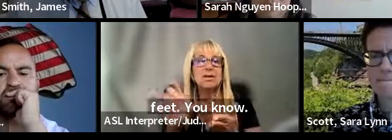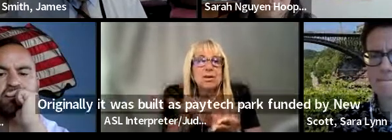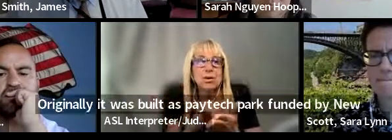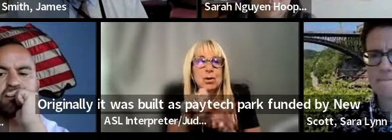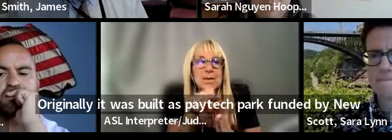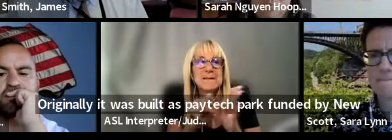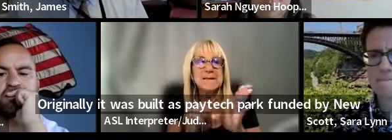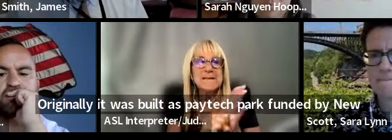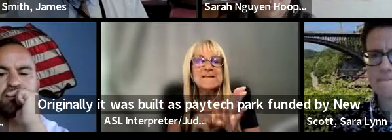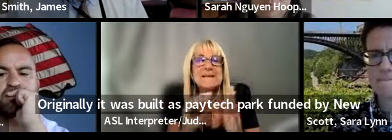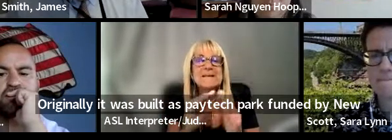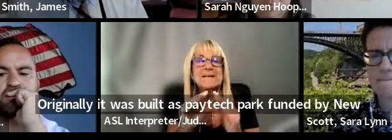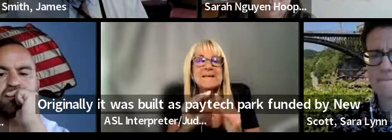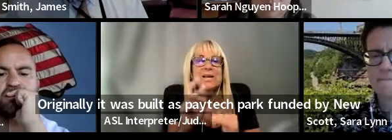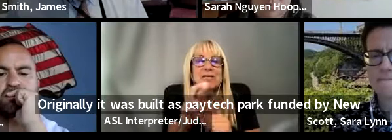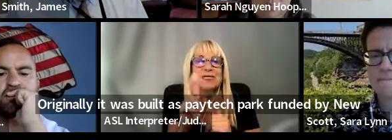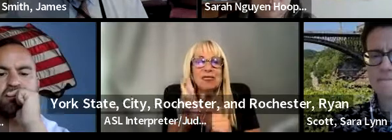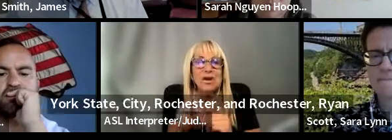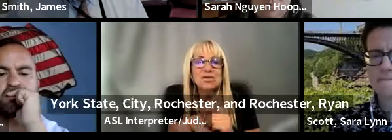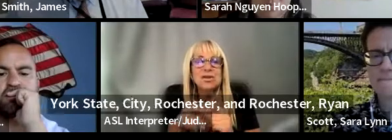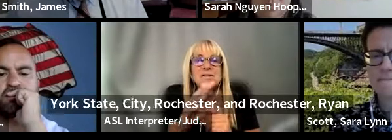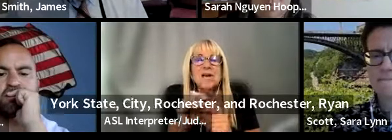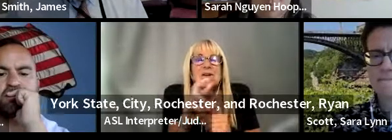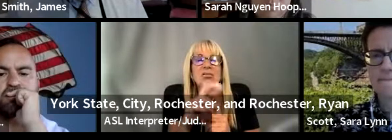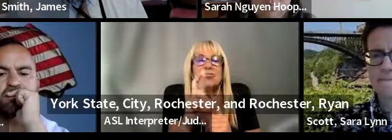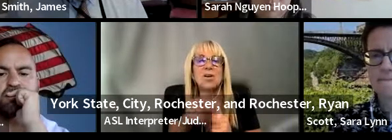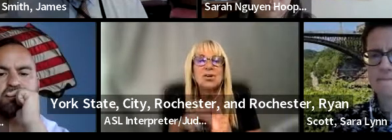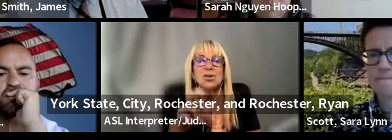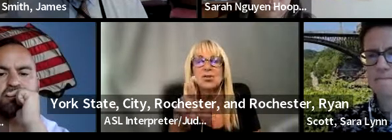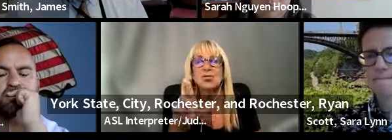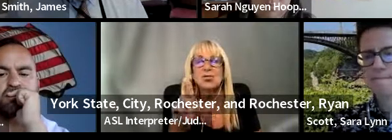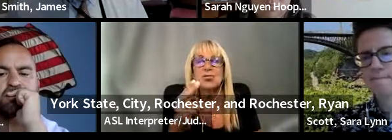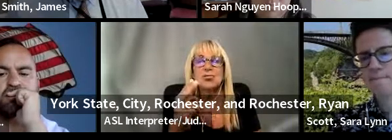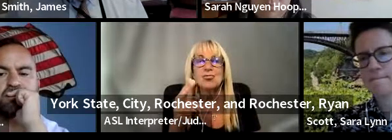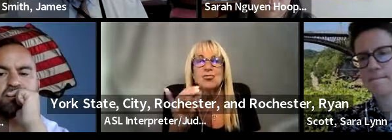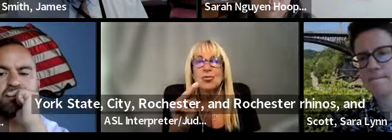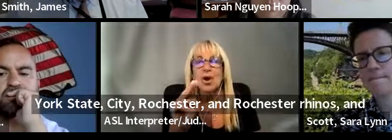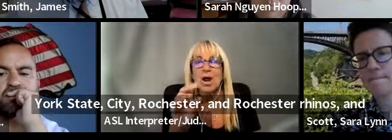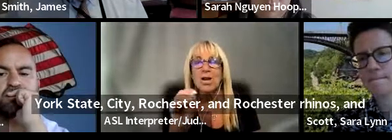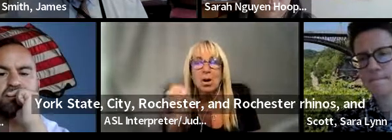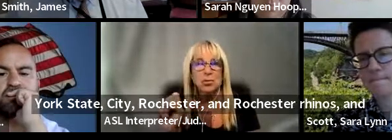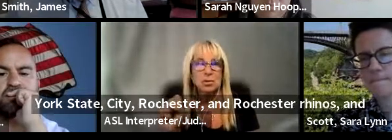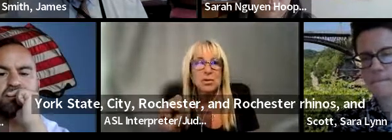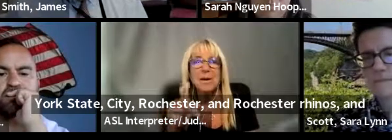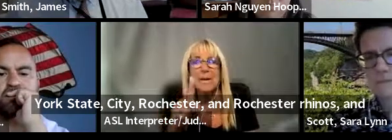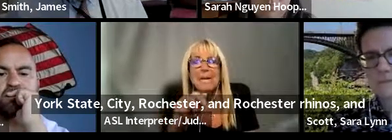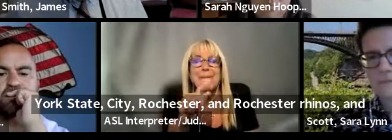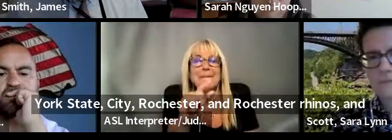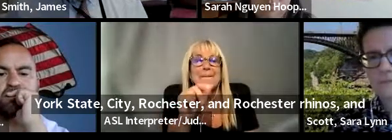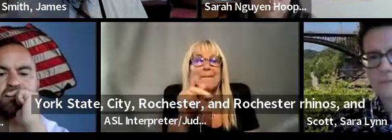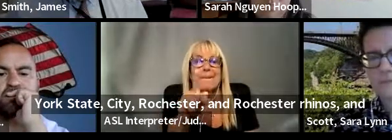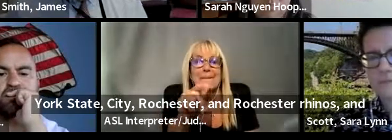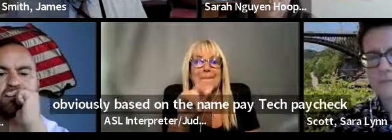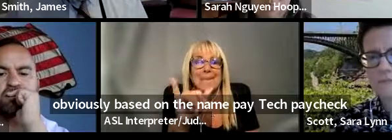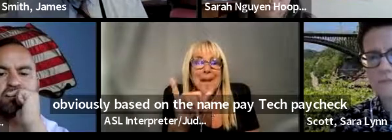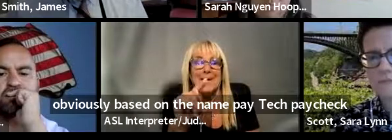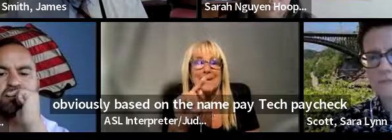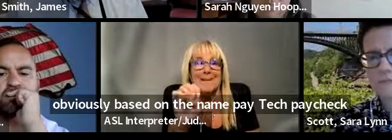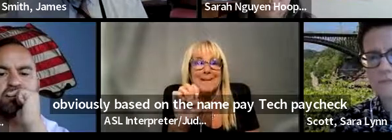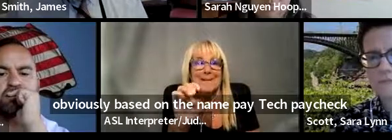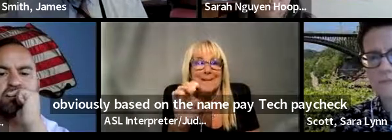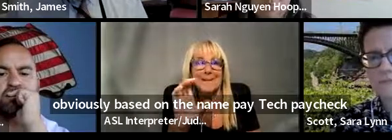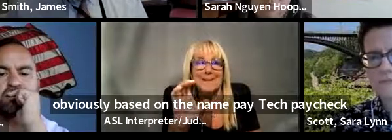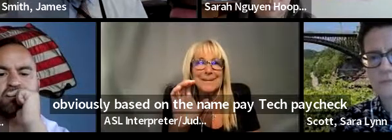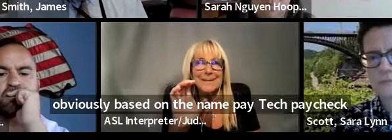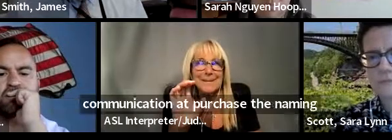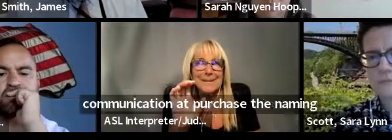of Rochester, and the Rochester Rhinos. And obviously, based on the name Paytech Communication had purchased the naming rights. It's gone through